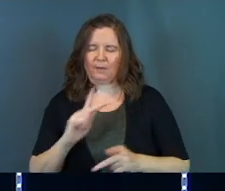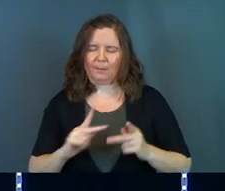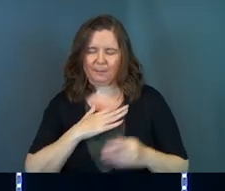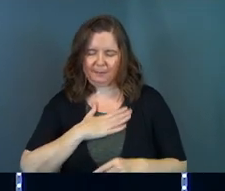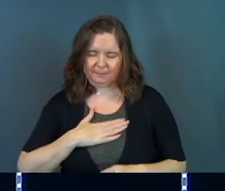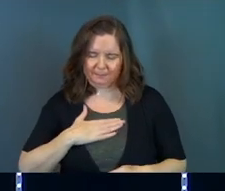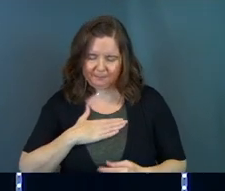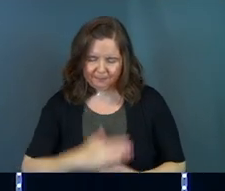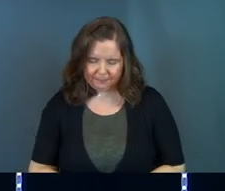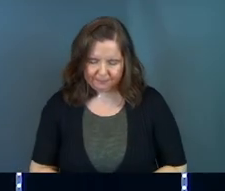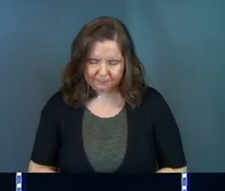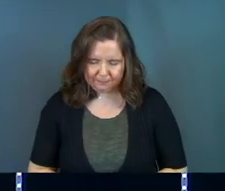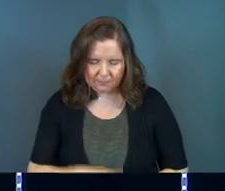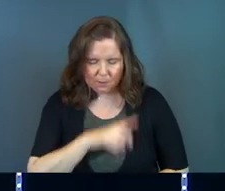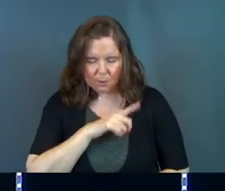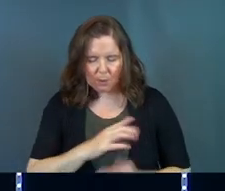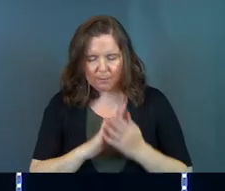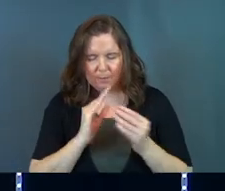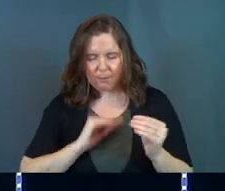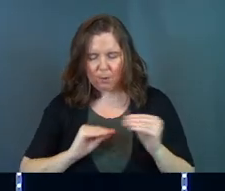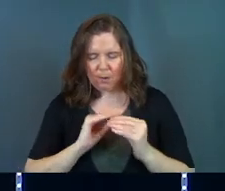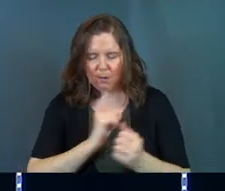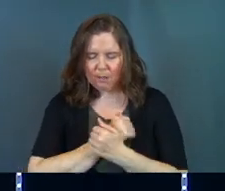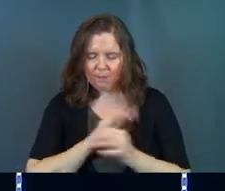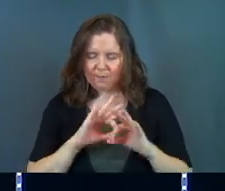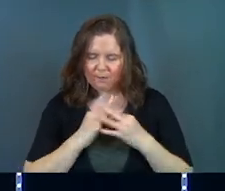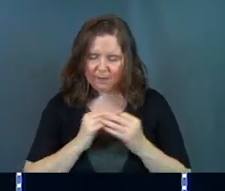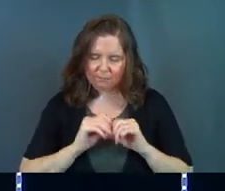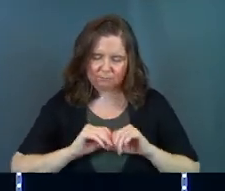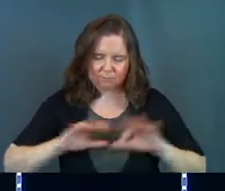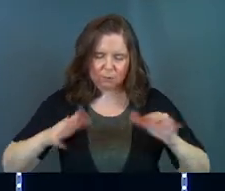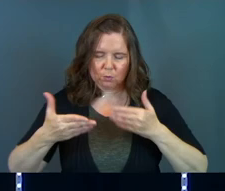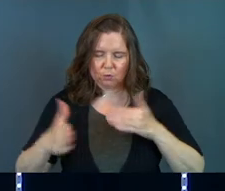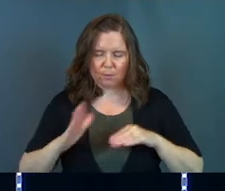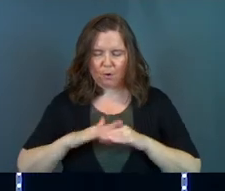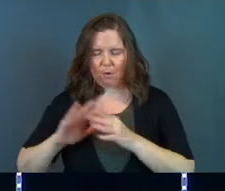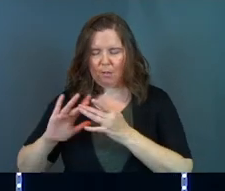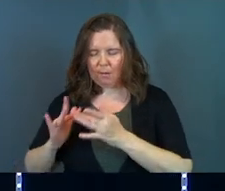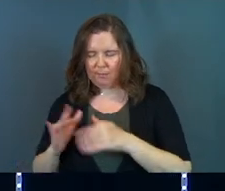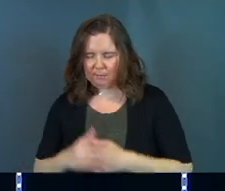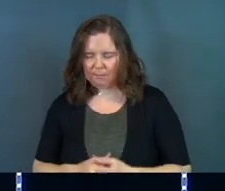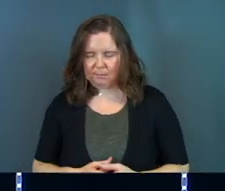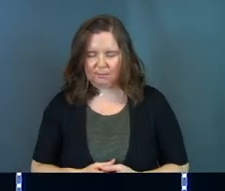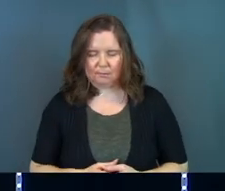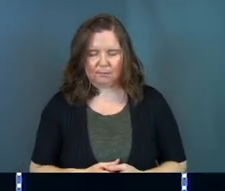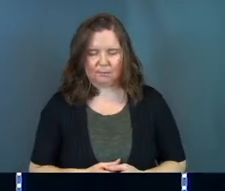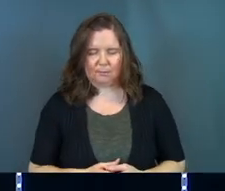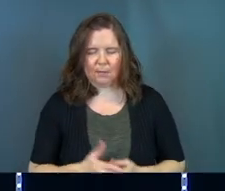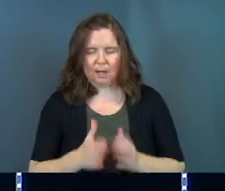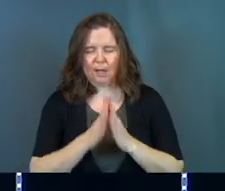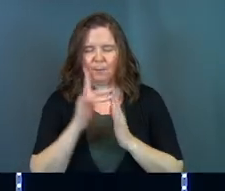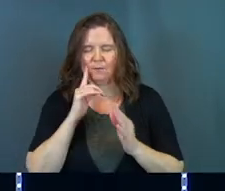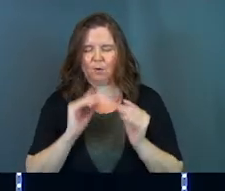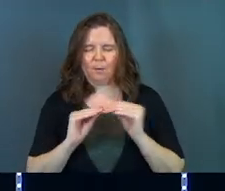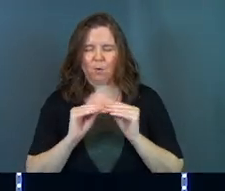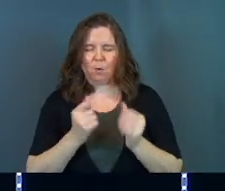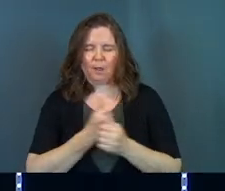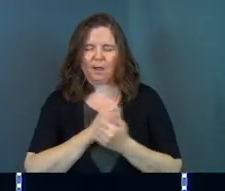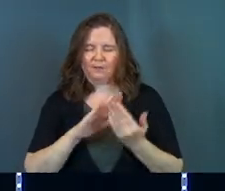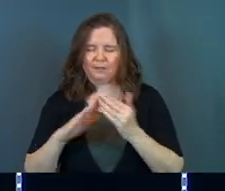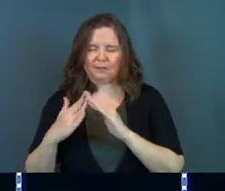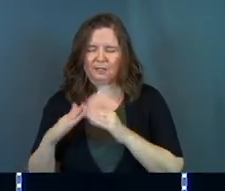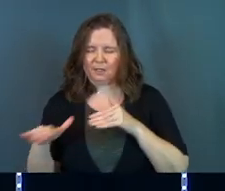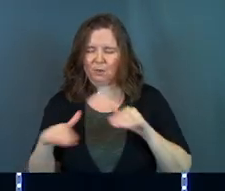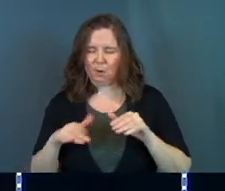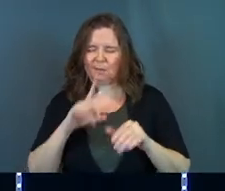people? Lord, I pray for more loving families all across this room and online. I pray for a more loving city,